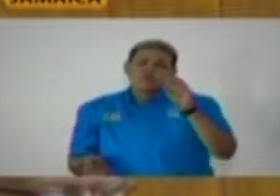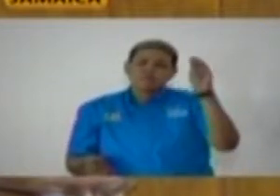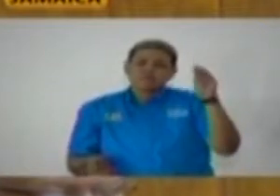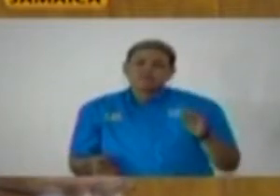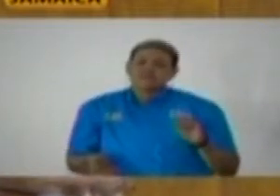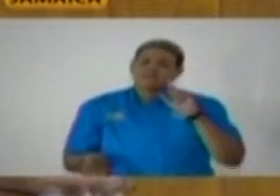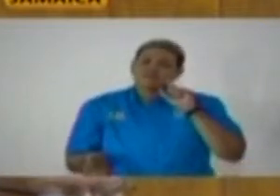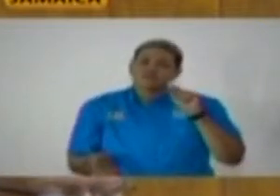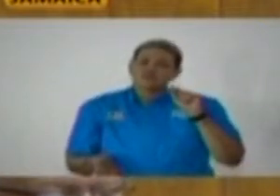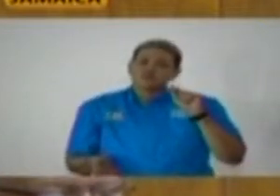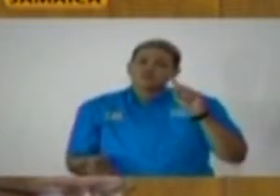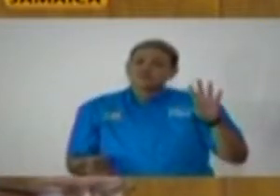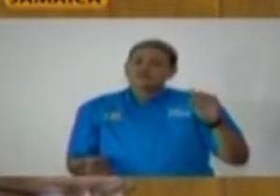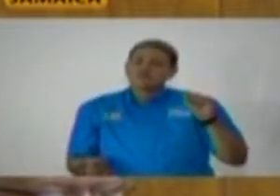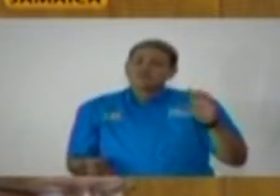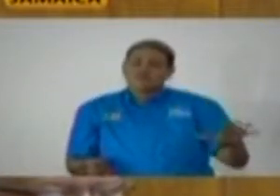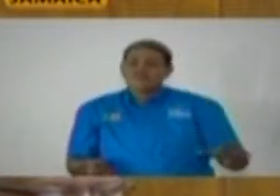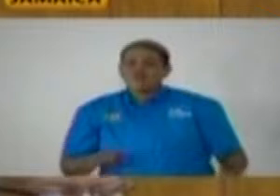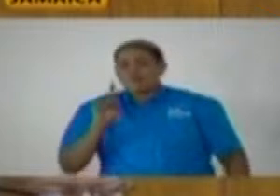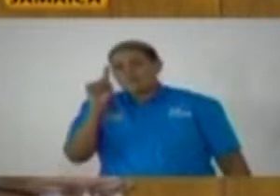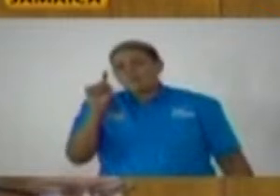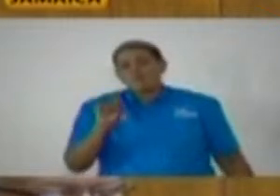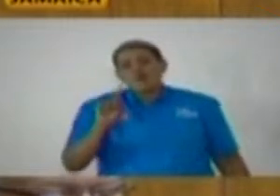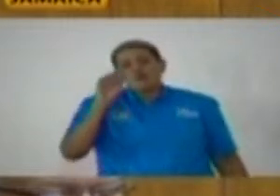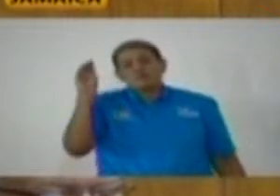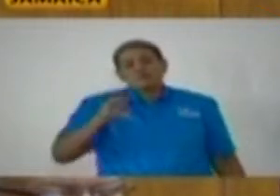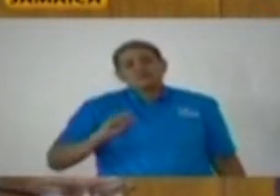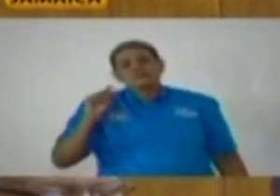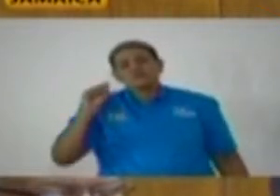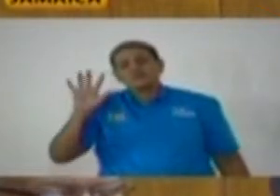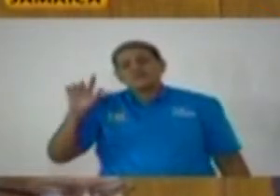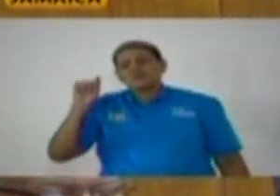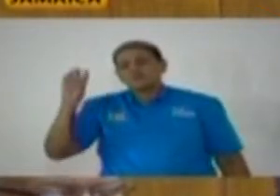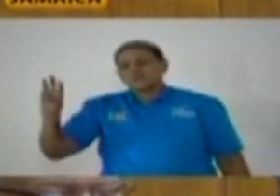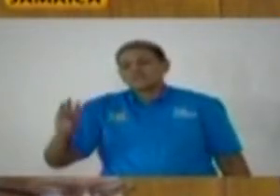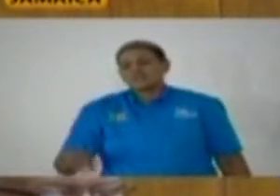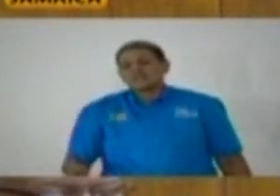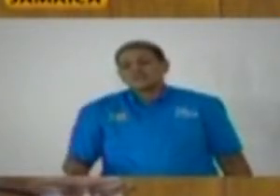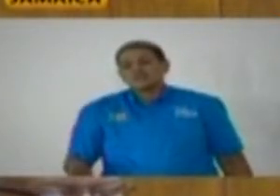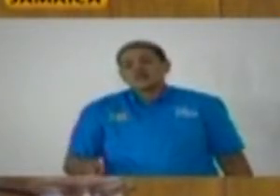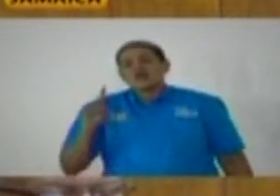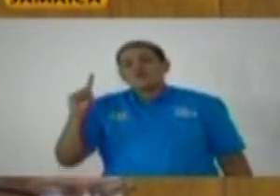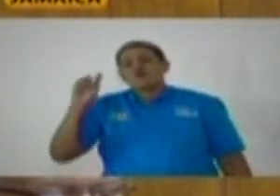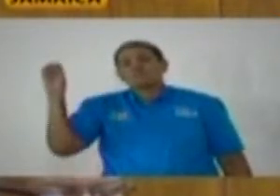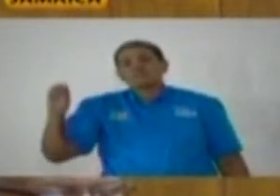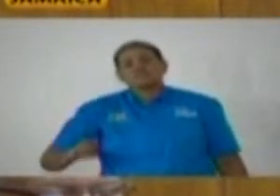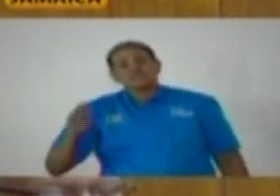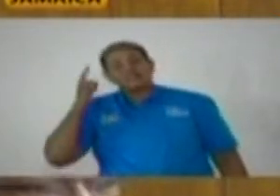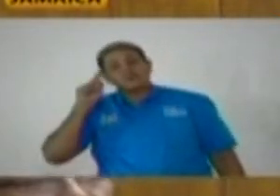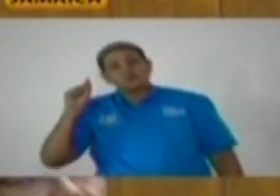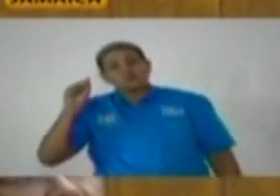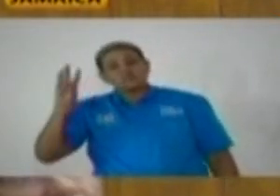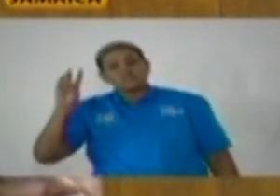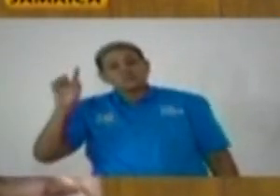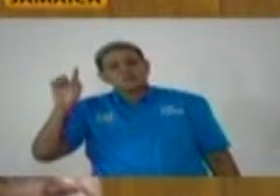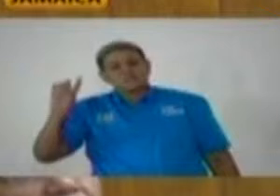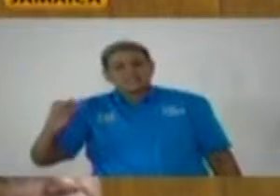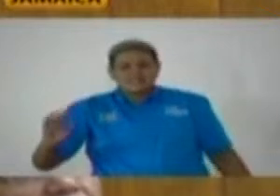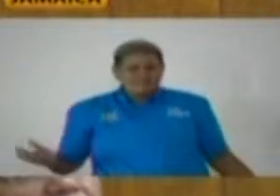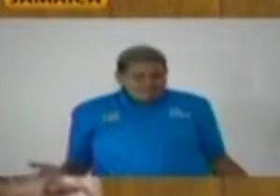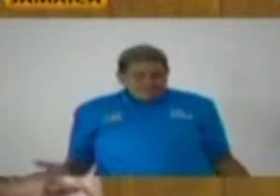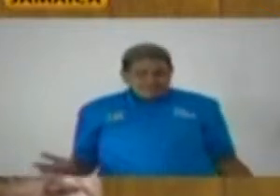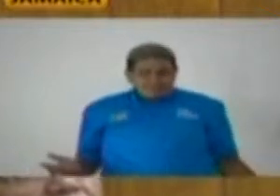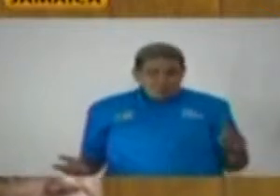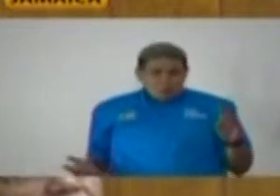1.1% for 24-25, 1% for 25-26, and 1% for 26-27.